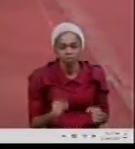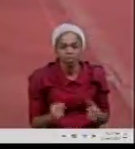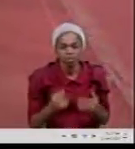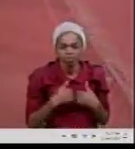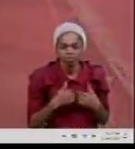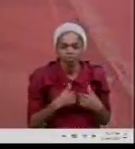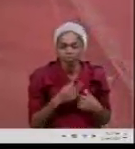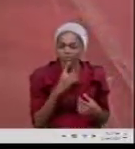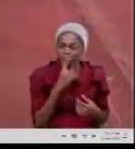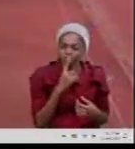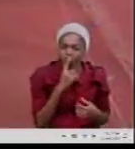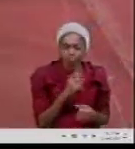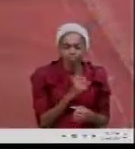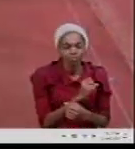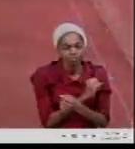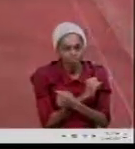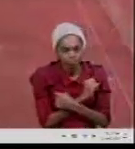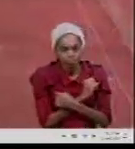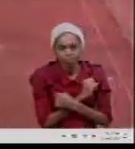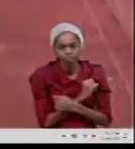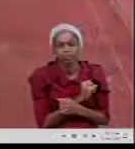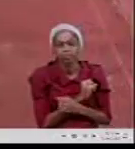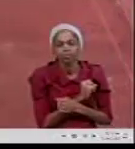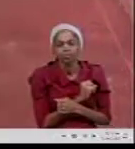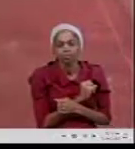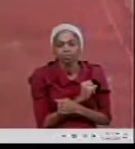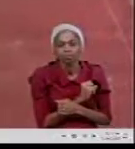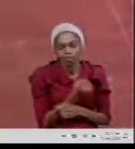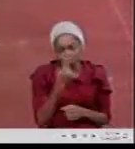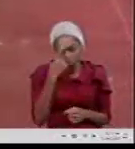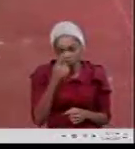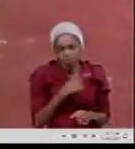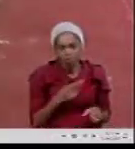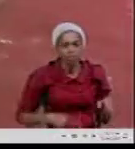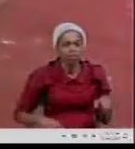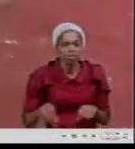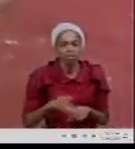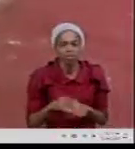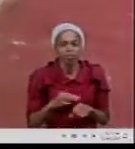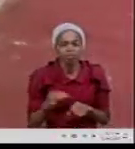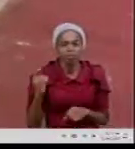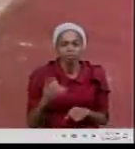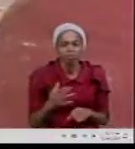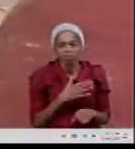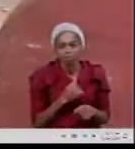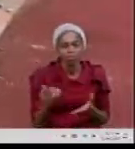pray. Call upon the Lord. Oh Lord, let your sanctifying